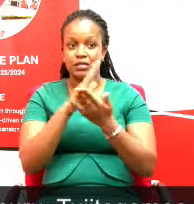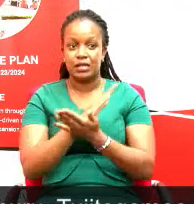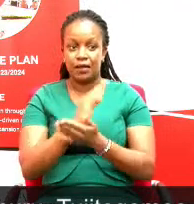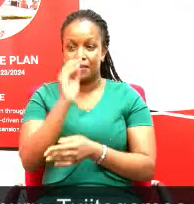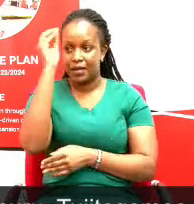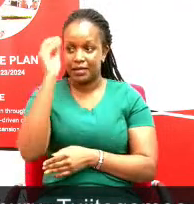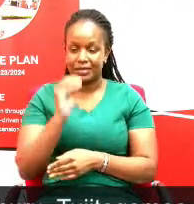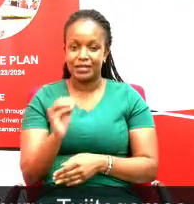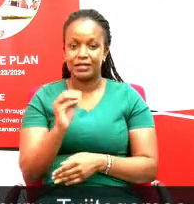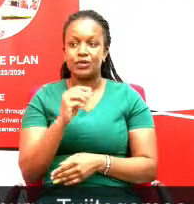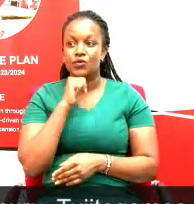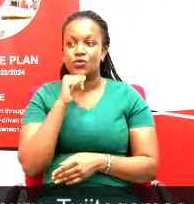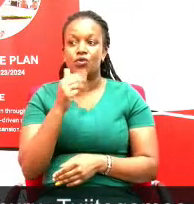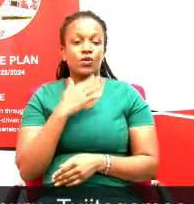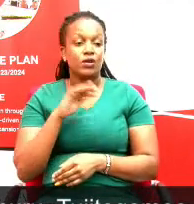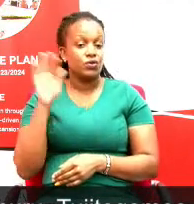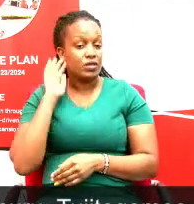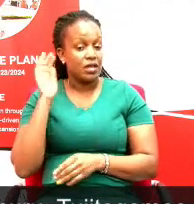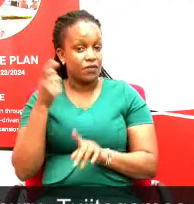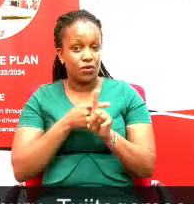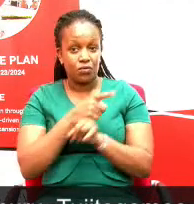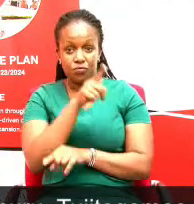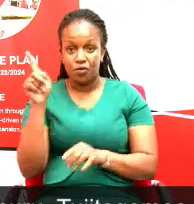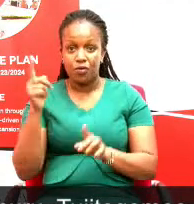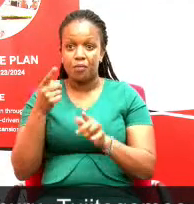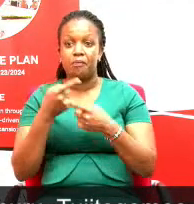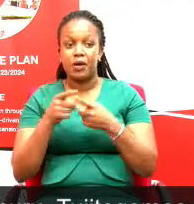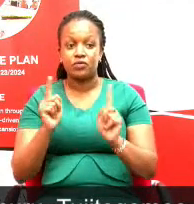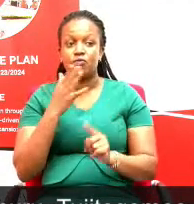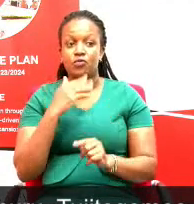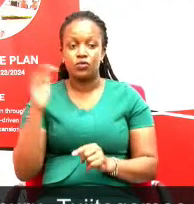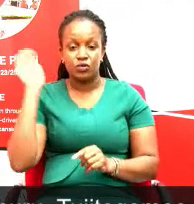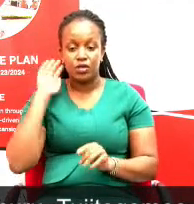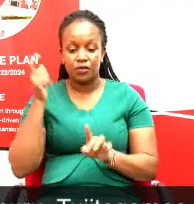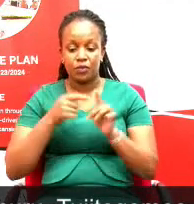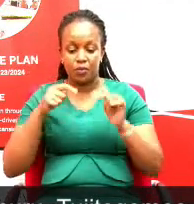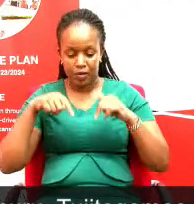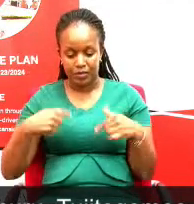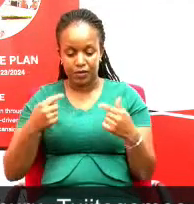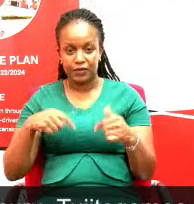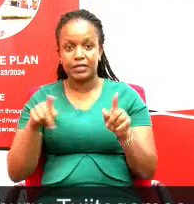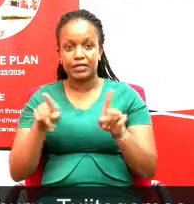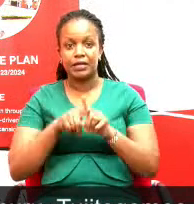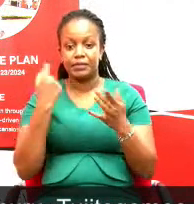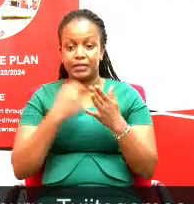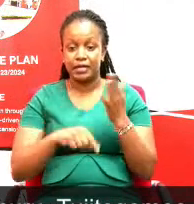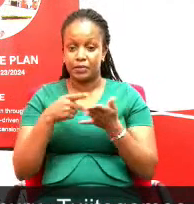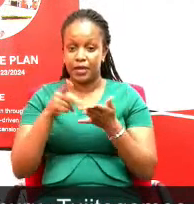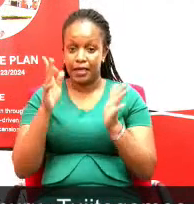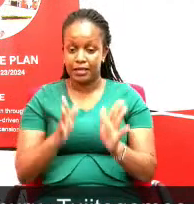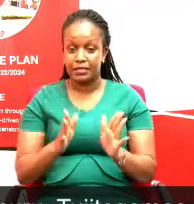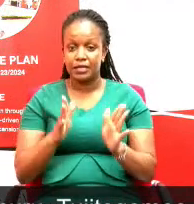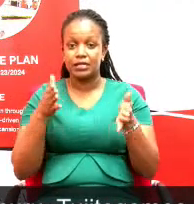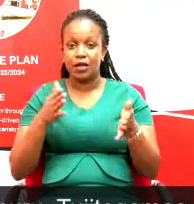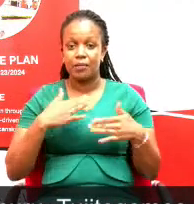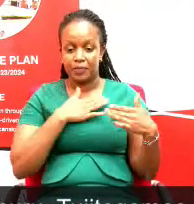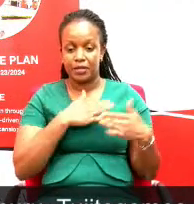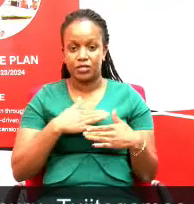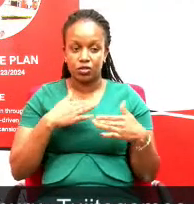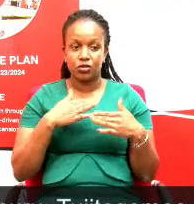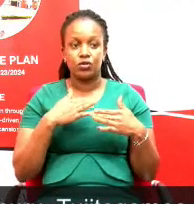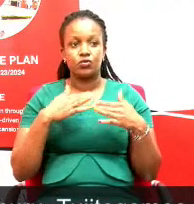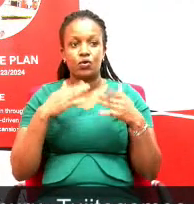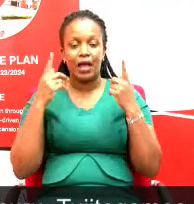We not only want to hear from you, but we also want to hear from ourselves and the taxpayers. It's now my pleasure, ladies and gentlemen, to declare